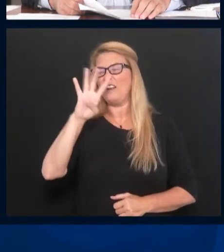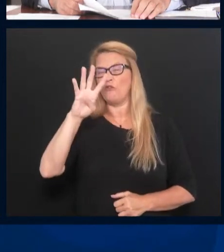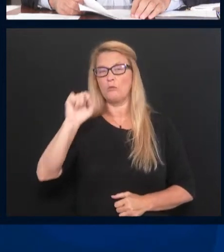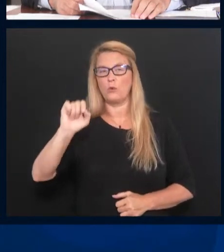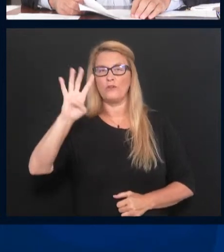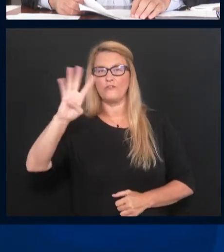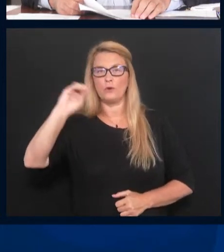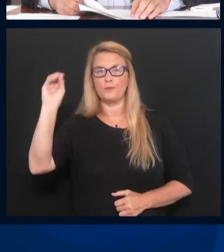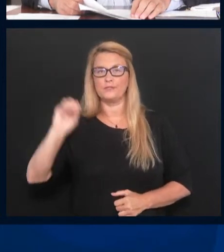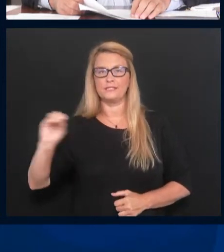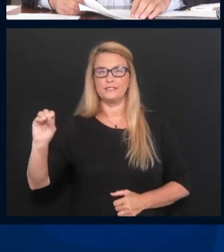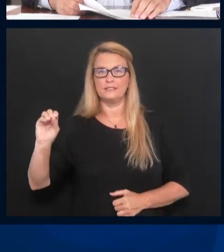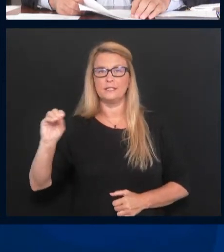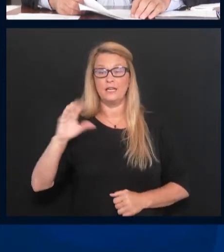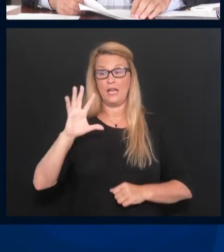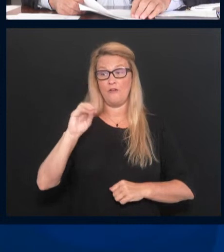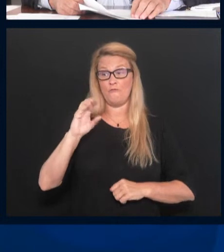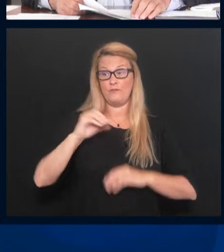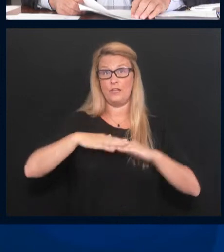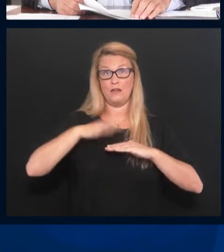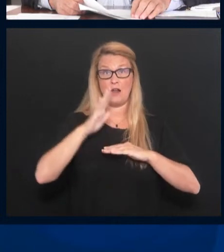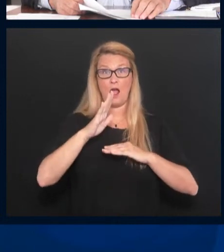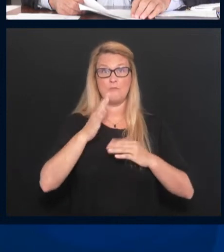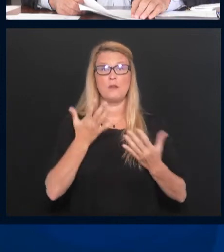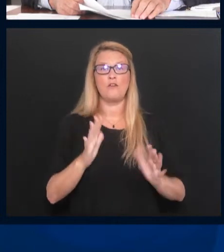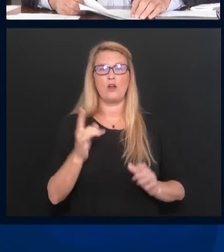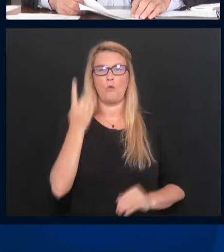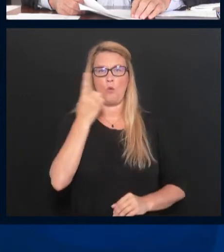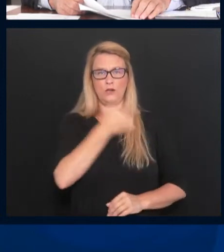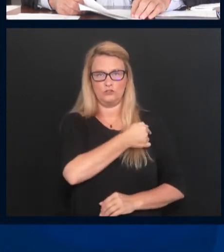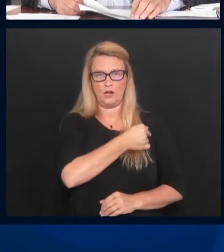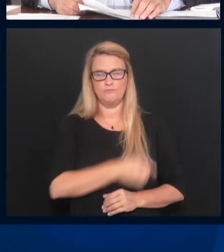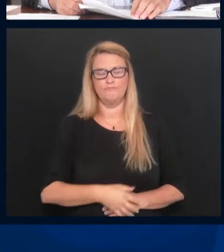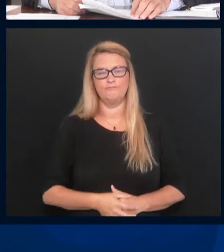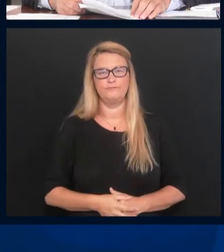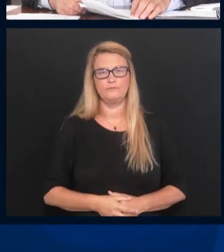84.4% of the 50 and olders have had one shot.